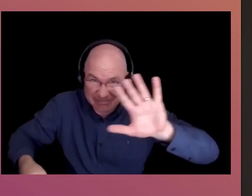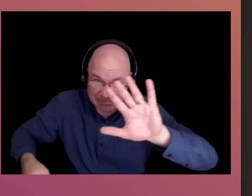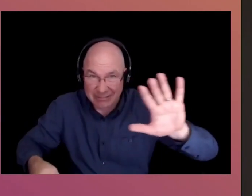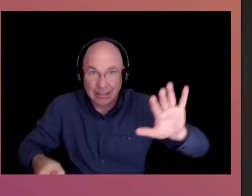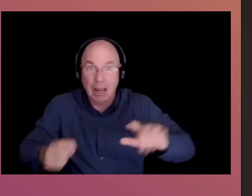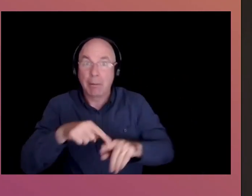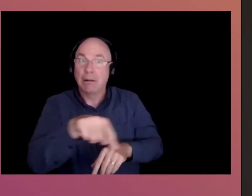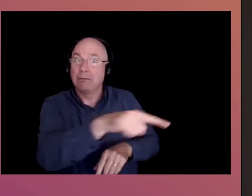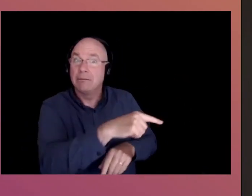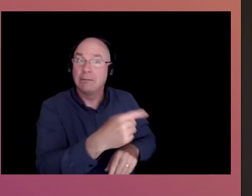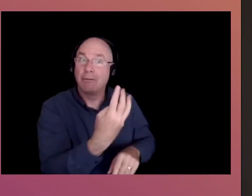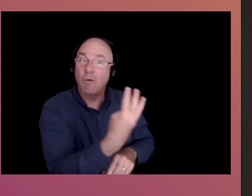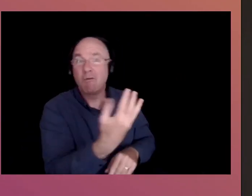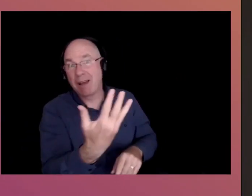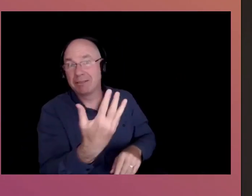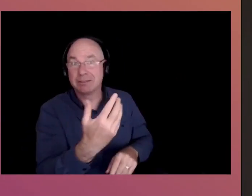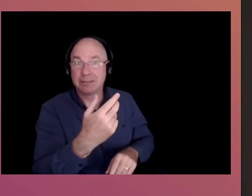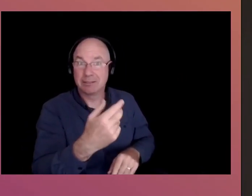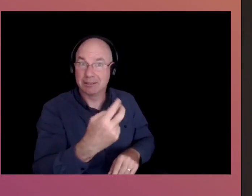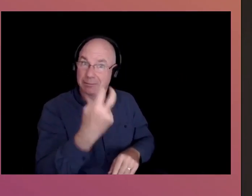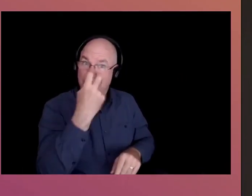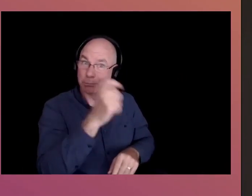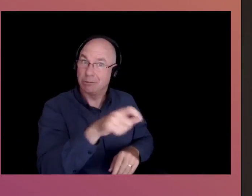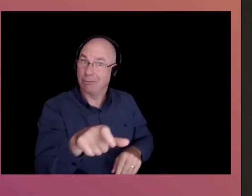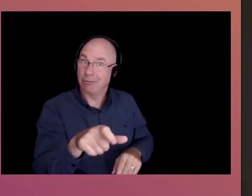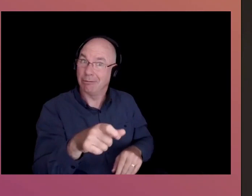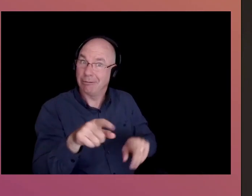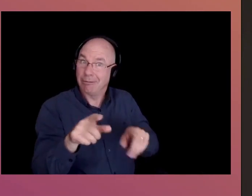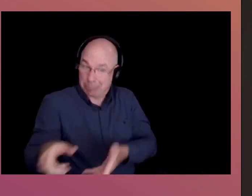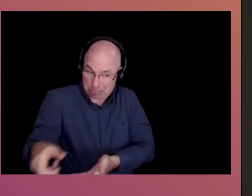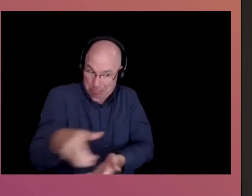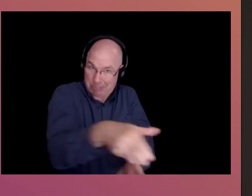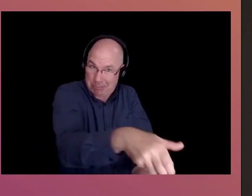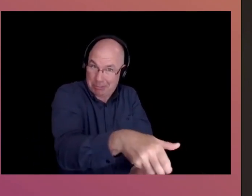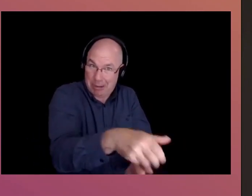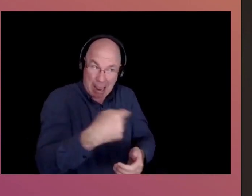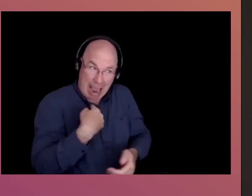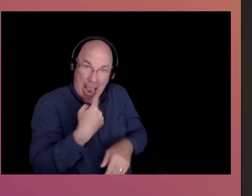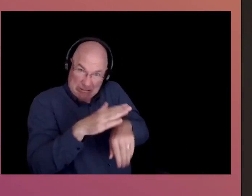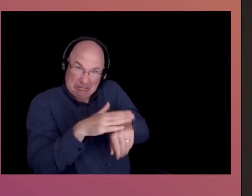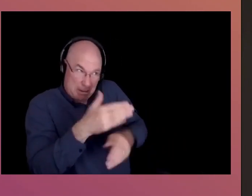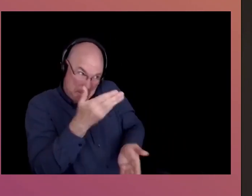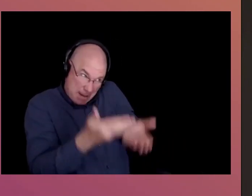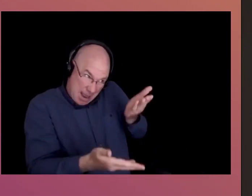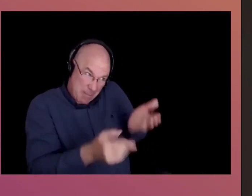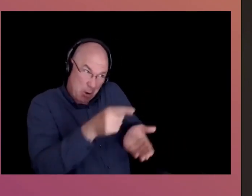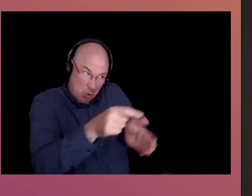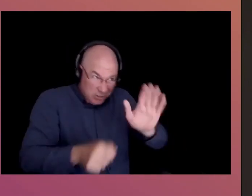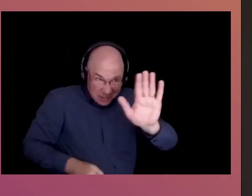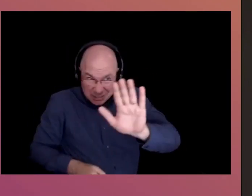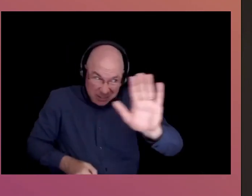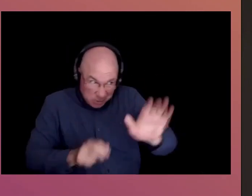blind sub-participants, I wanted to tell them, maybe you may want to use your hand to protect, but they